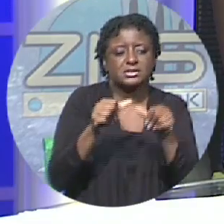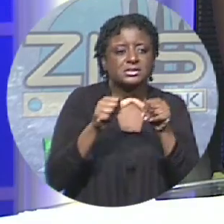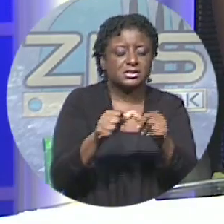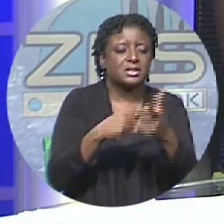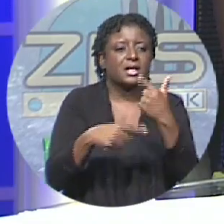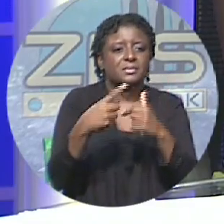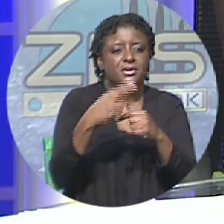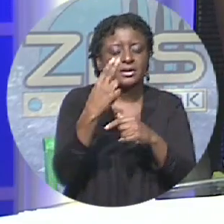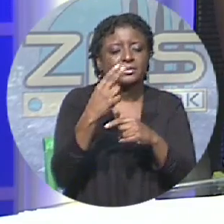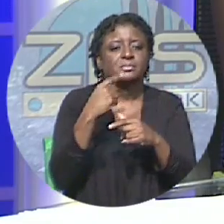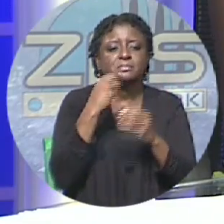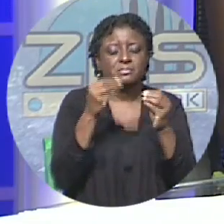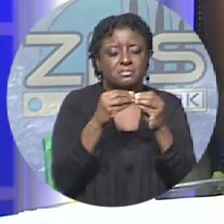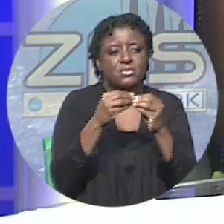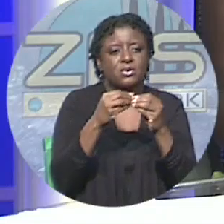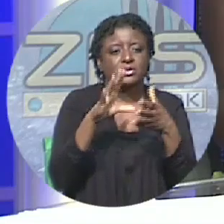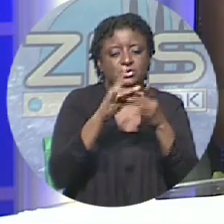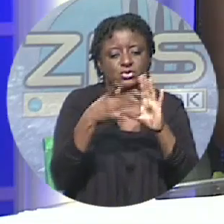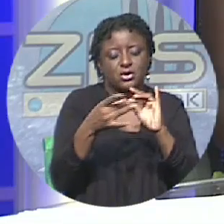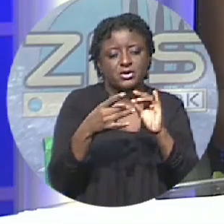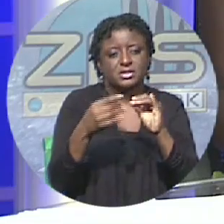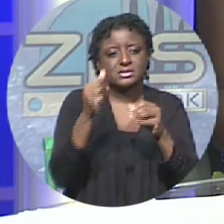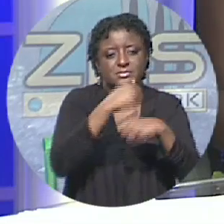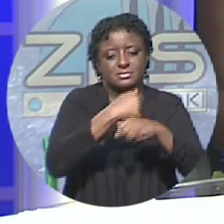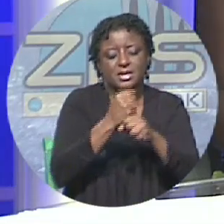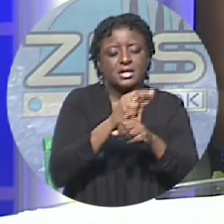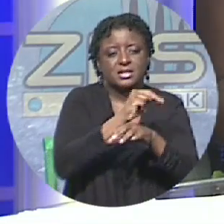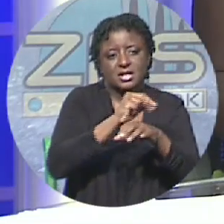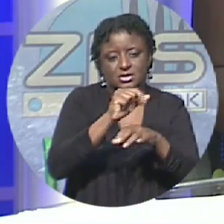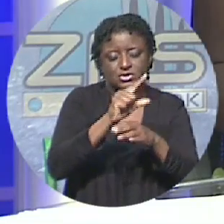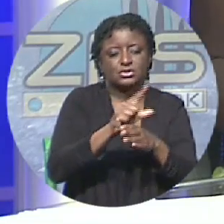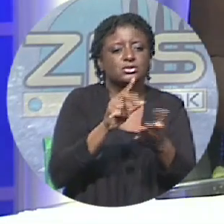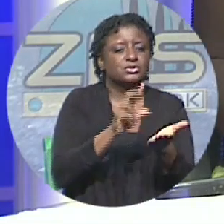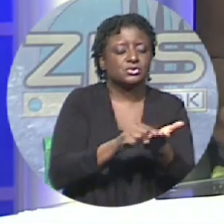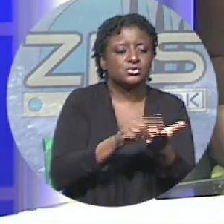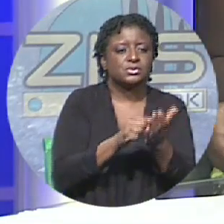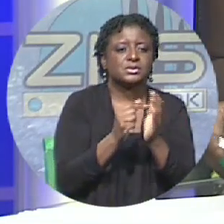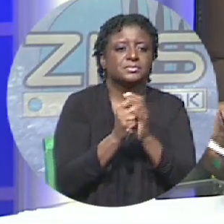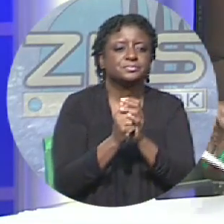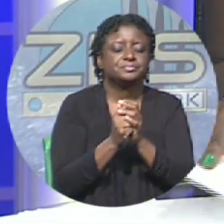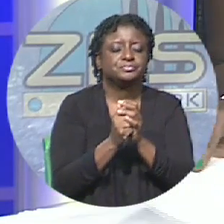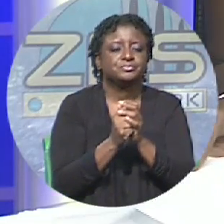tell you about other stories making national headlines today, so keep it locked.